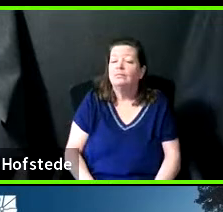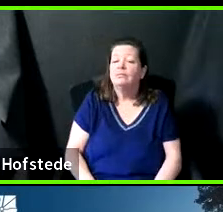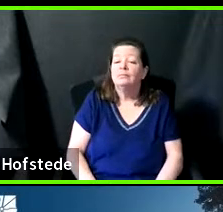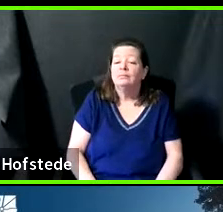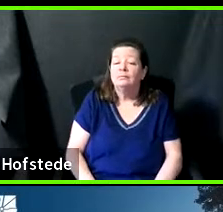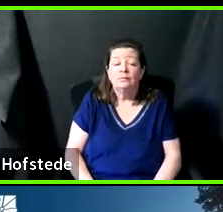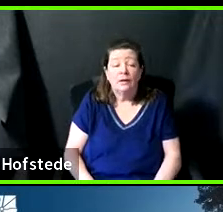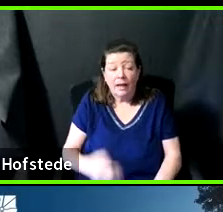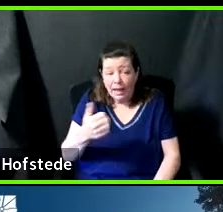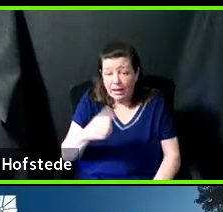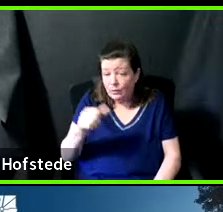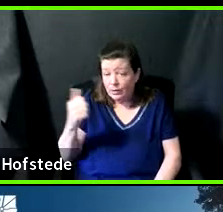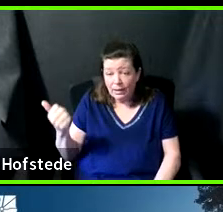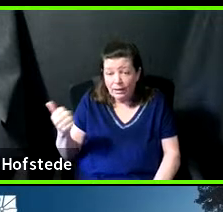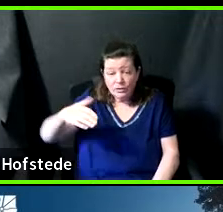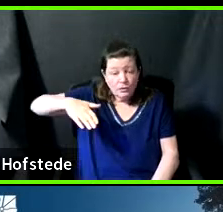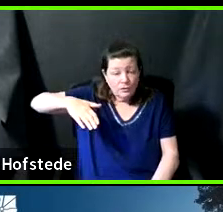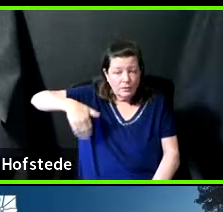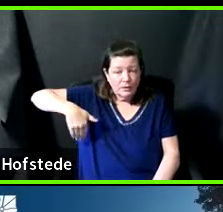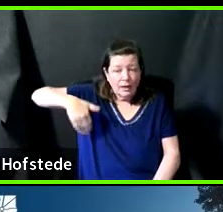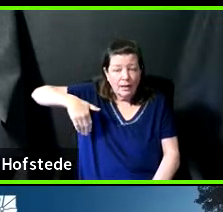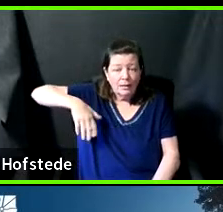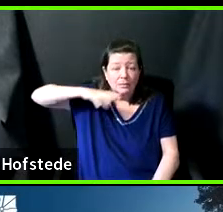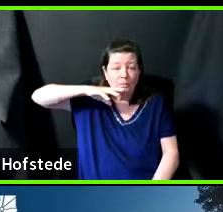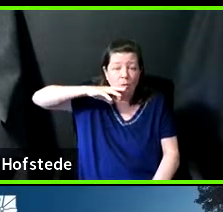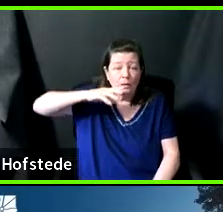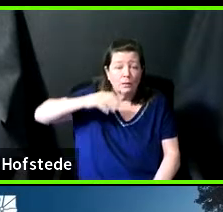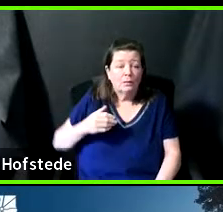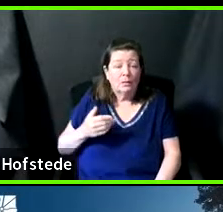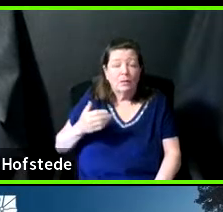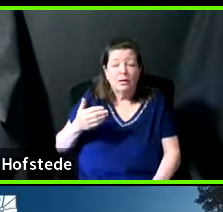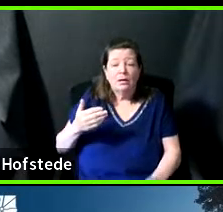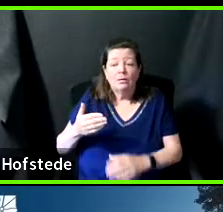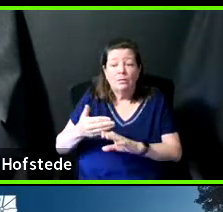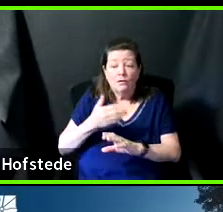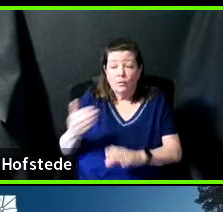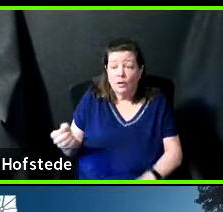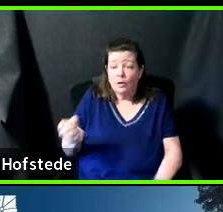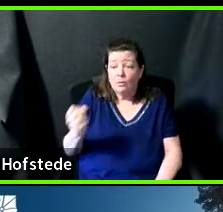Was there anyone else who hasn't spoken before we jump back to Darcy?